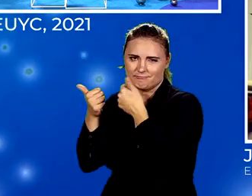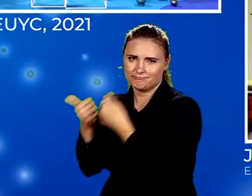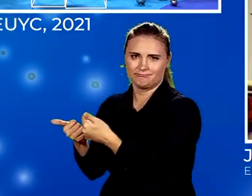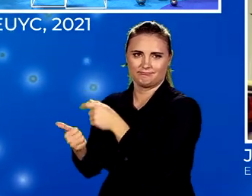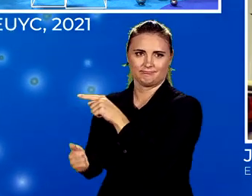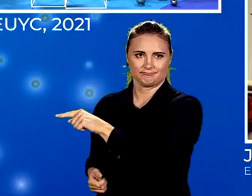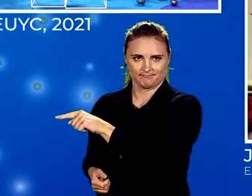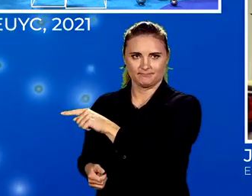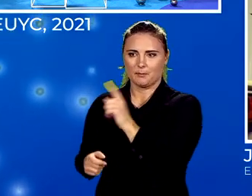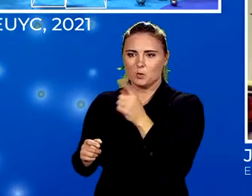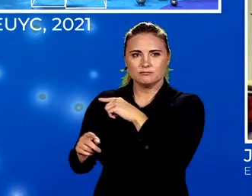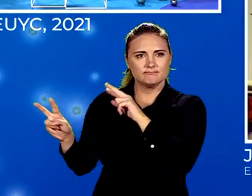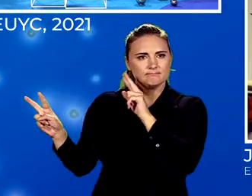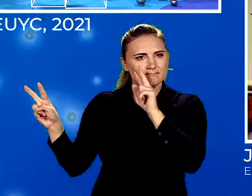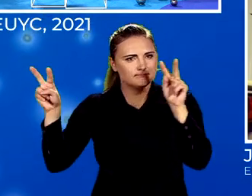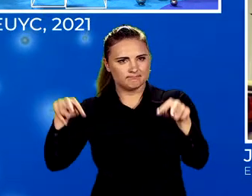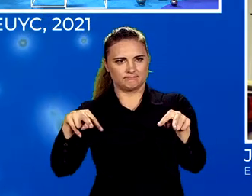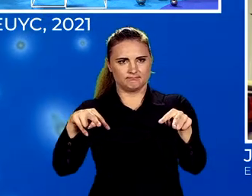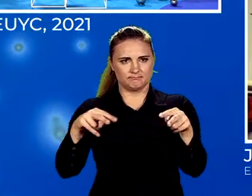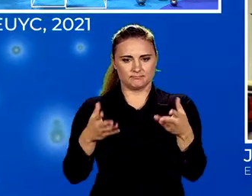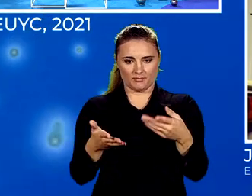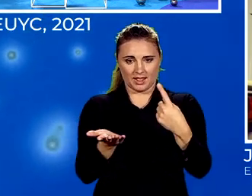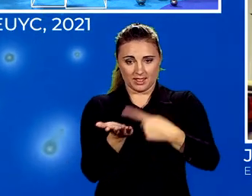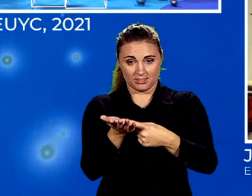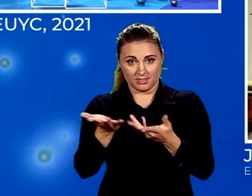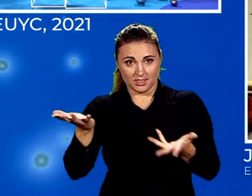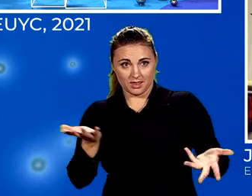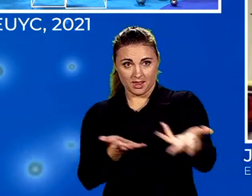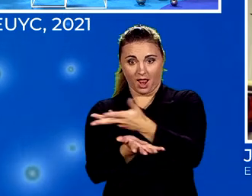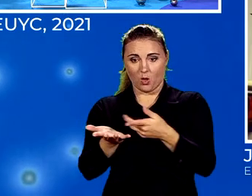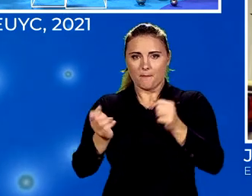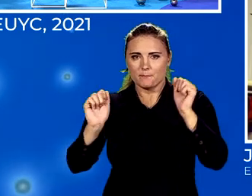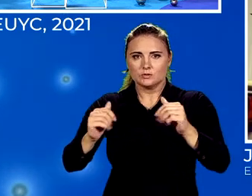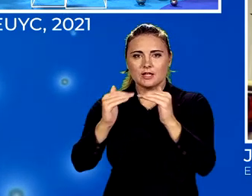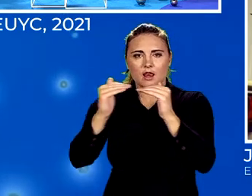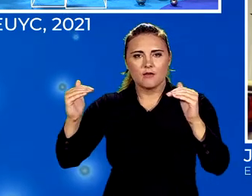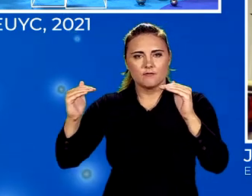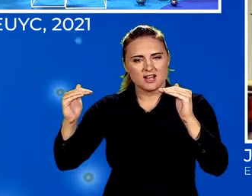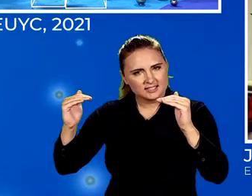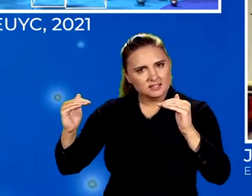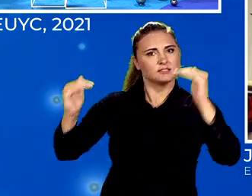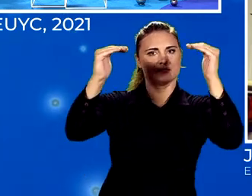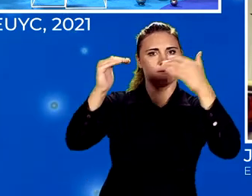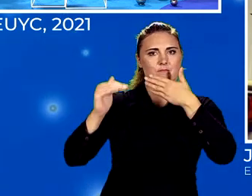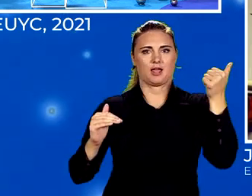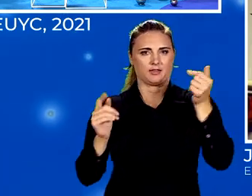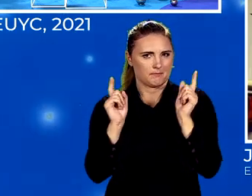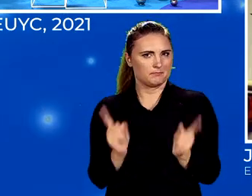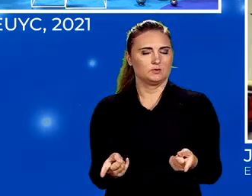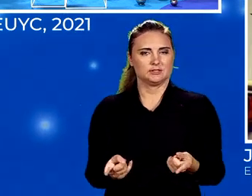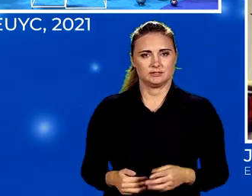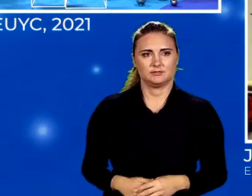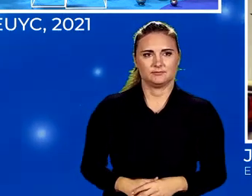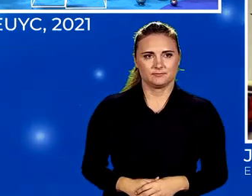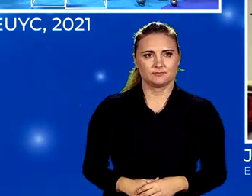and see how we can make this dialogue better. So we can enable youth to